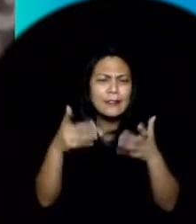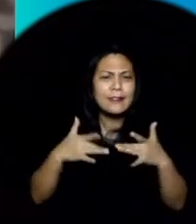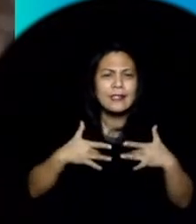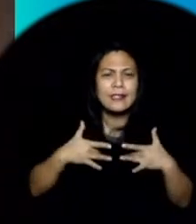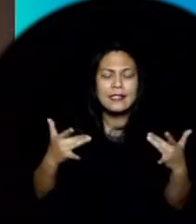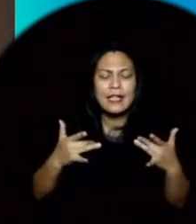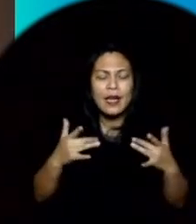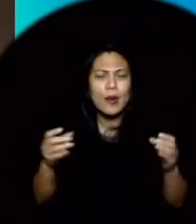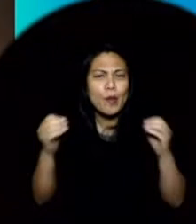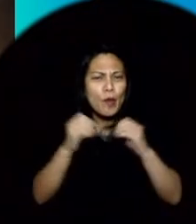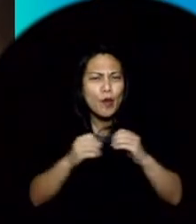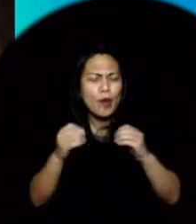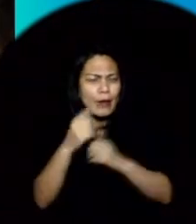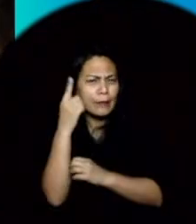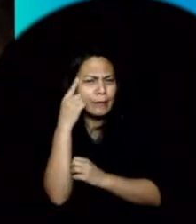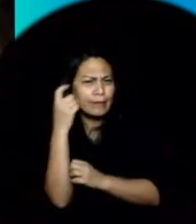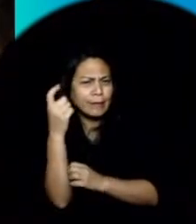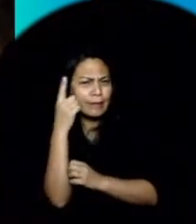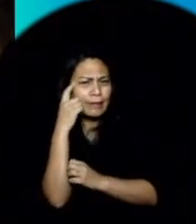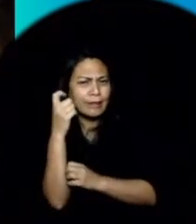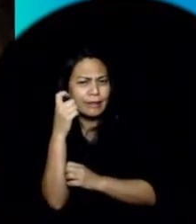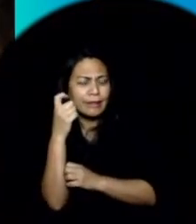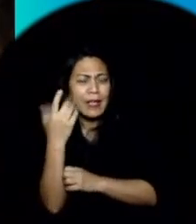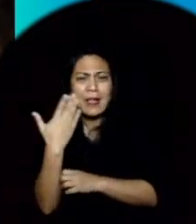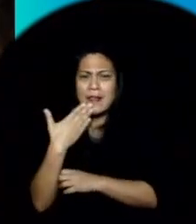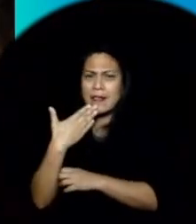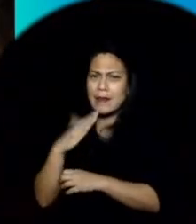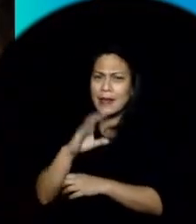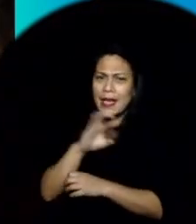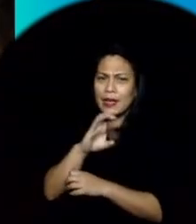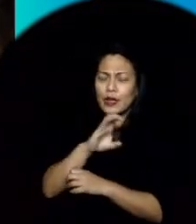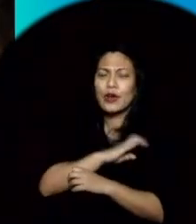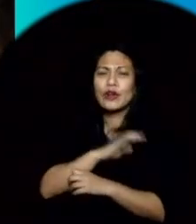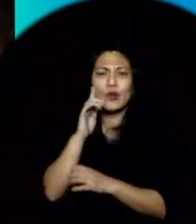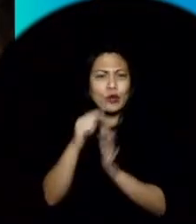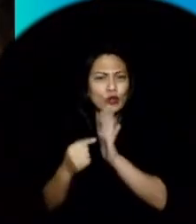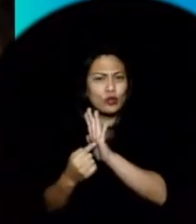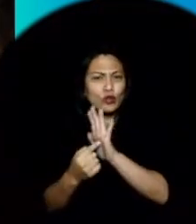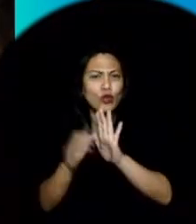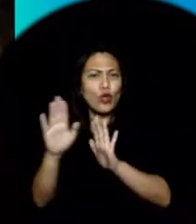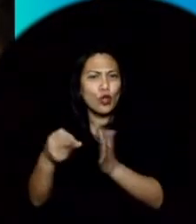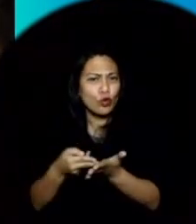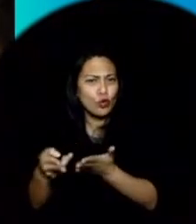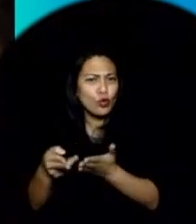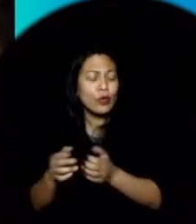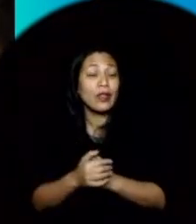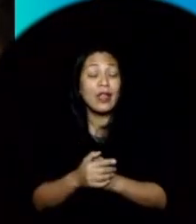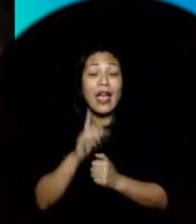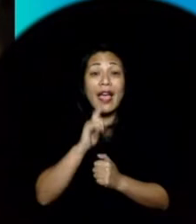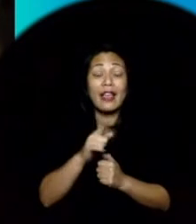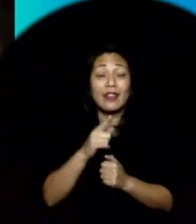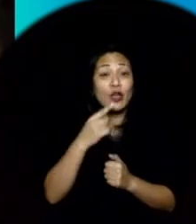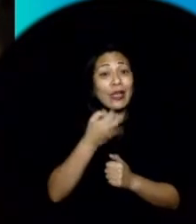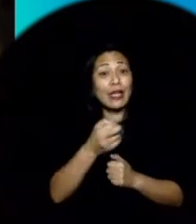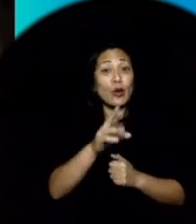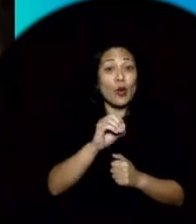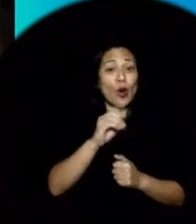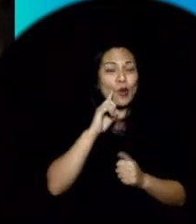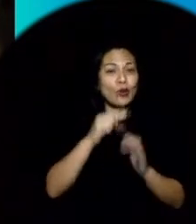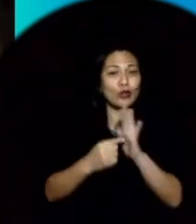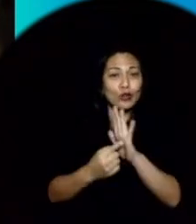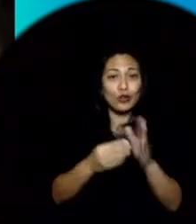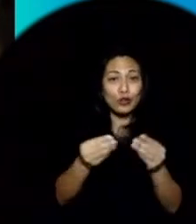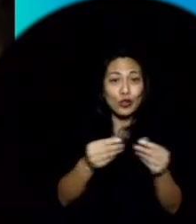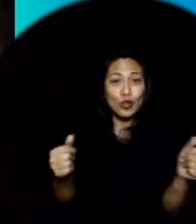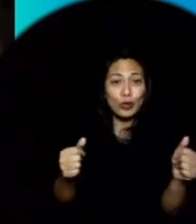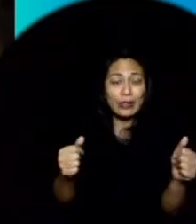more suspicious. The villain will finally reveal their deep, dark truth. The hero will find the solution